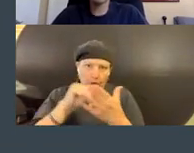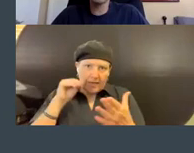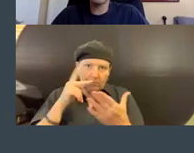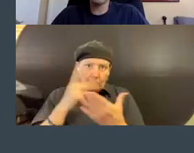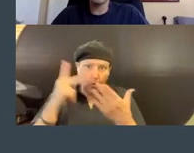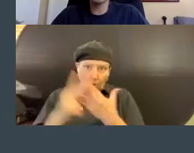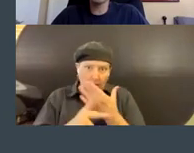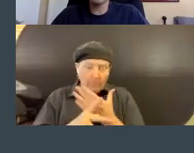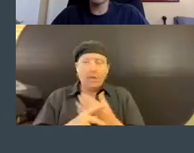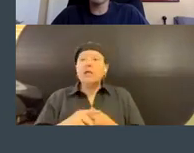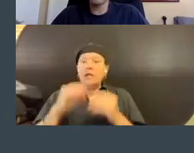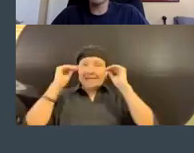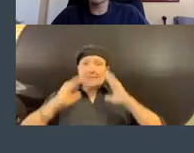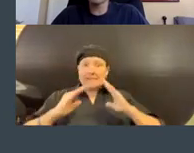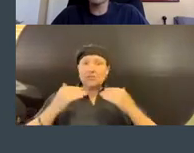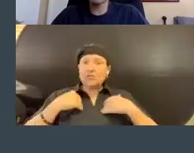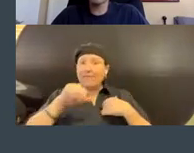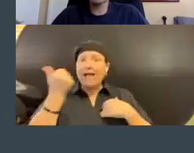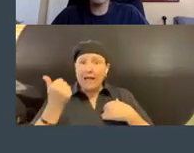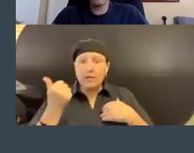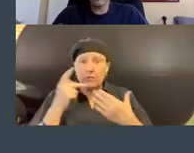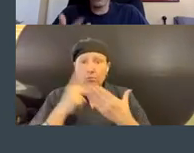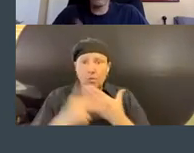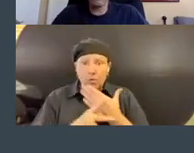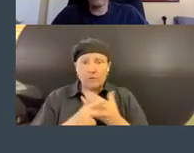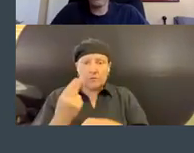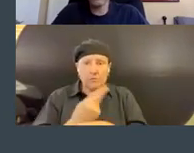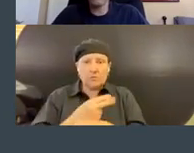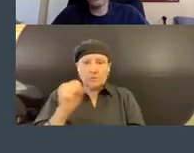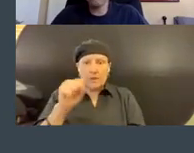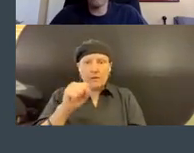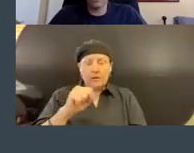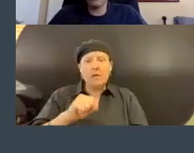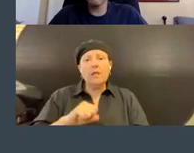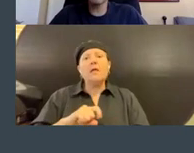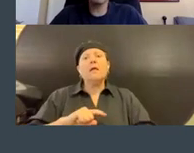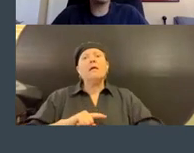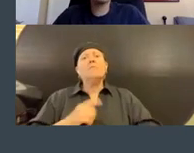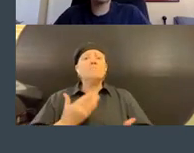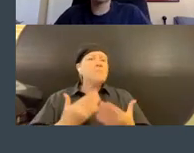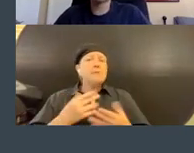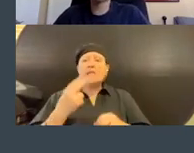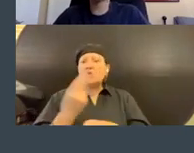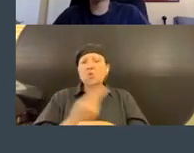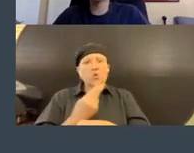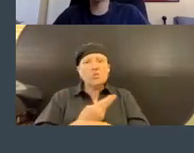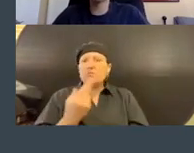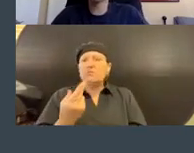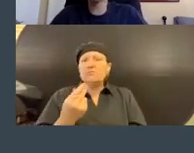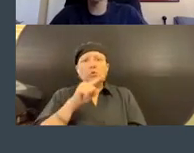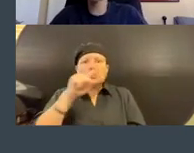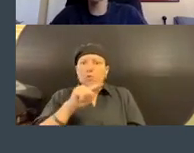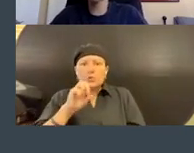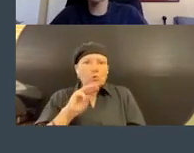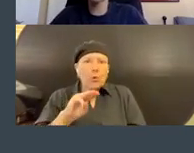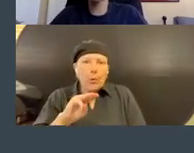have other platforms that they utilize, which is on the agenda. They might be using Zoom, and they might